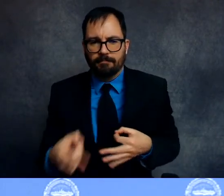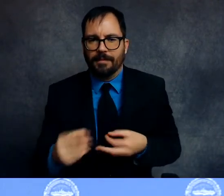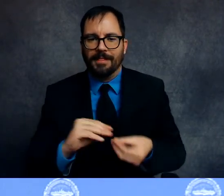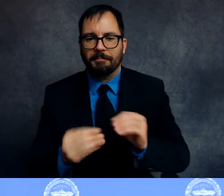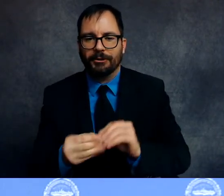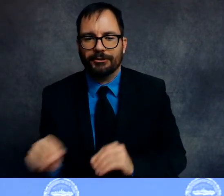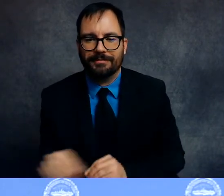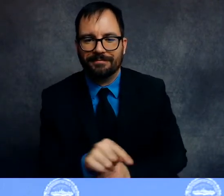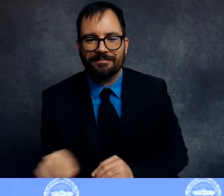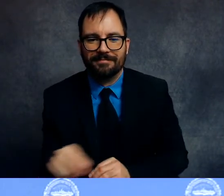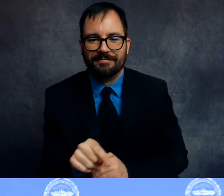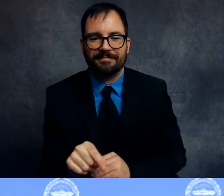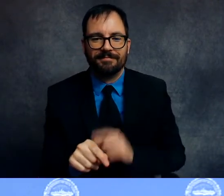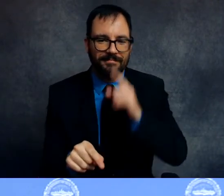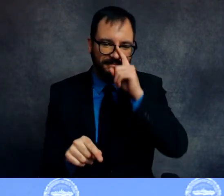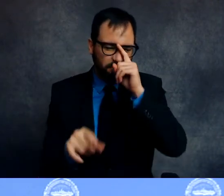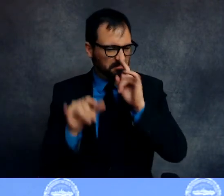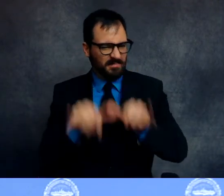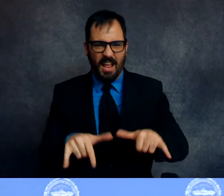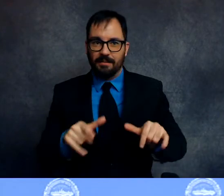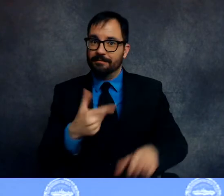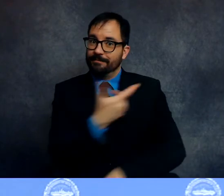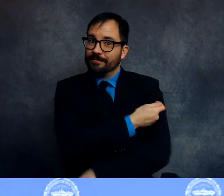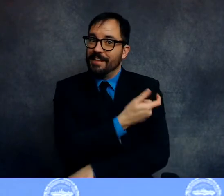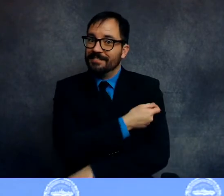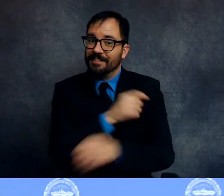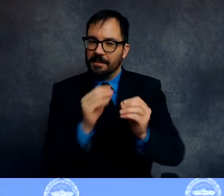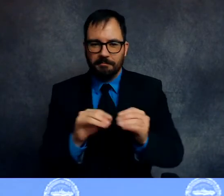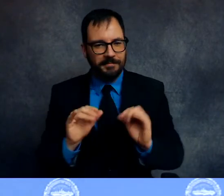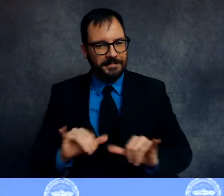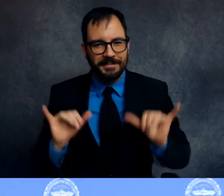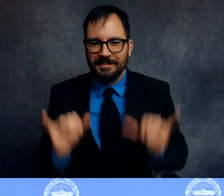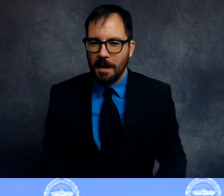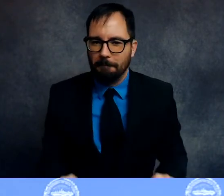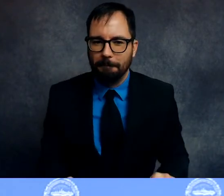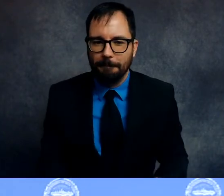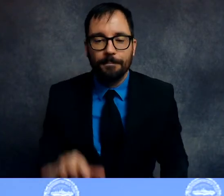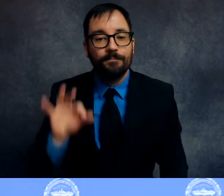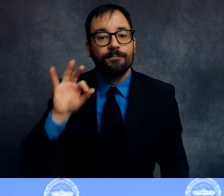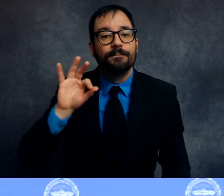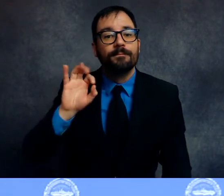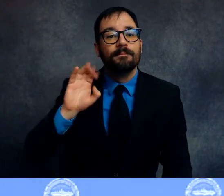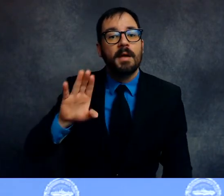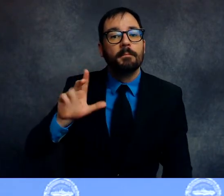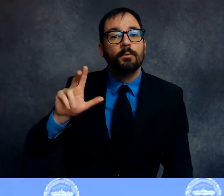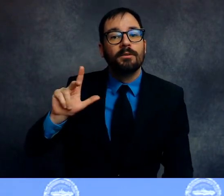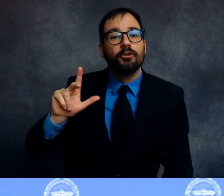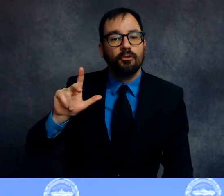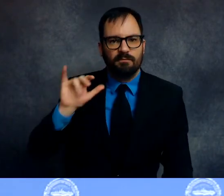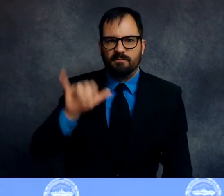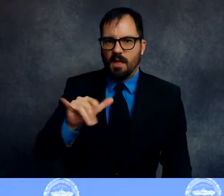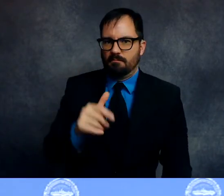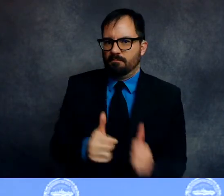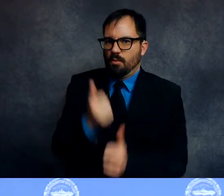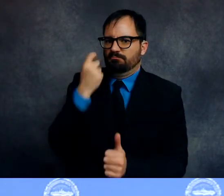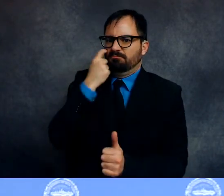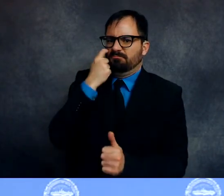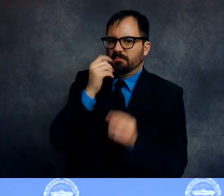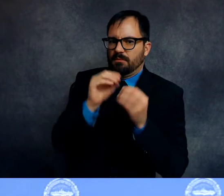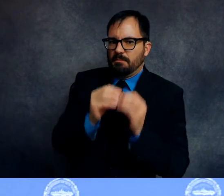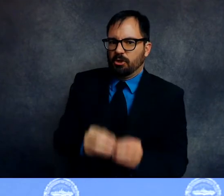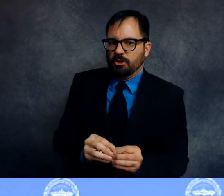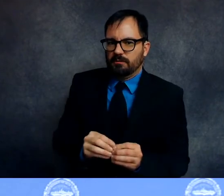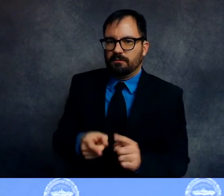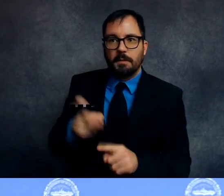understand gaps, understand progress, and understand how to make decisions, and that is no different. As of February